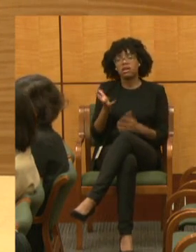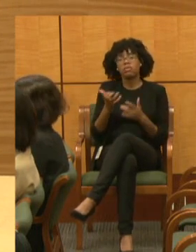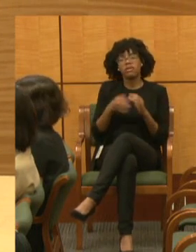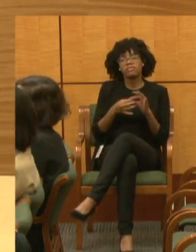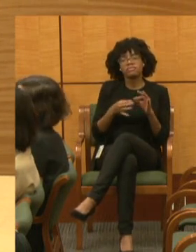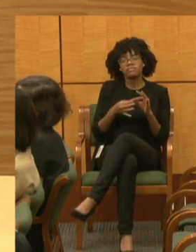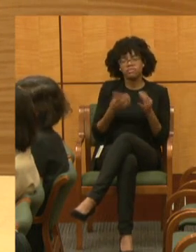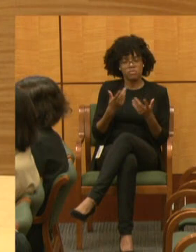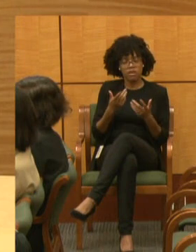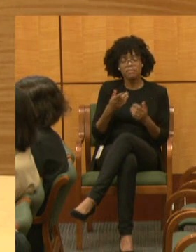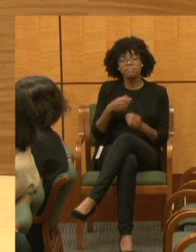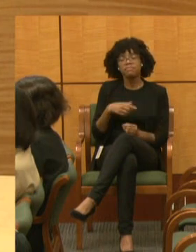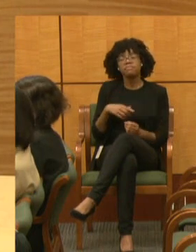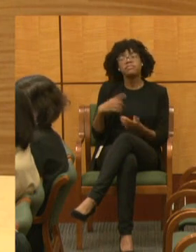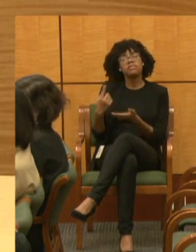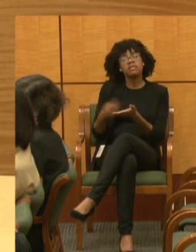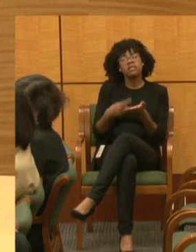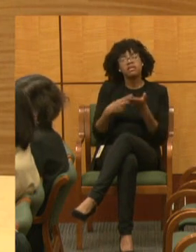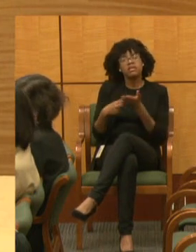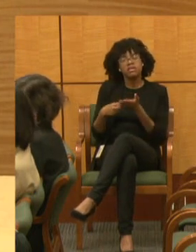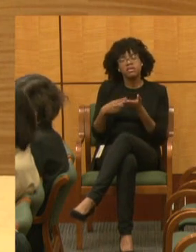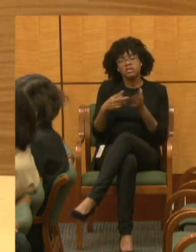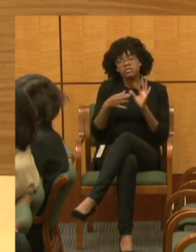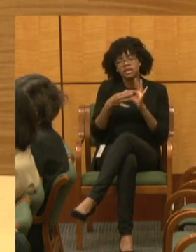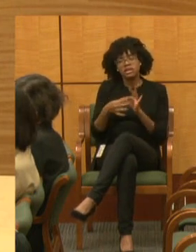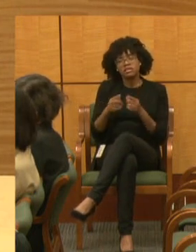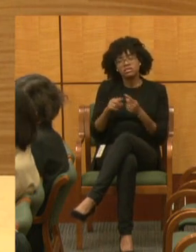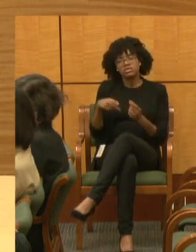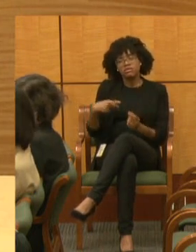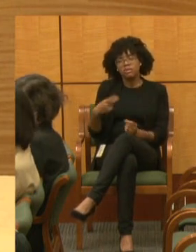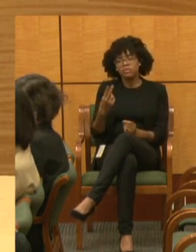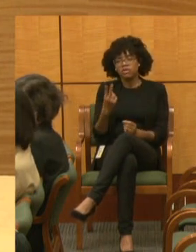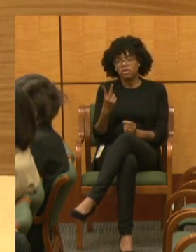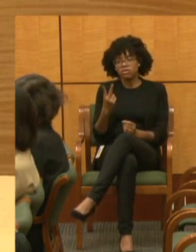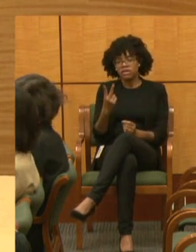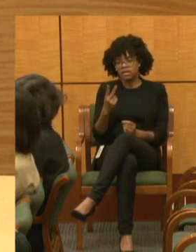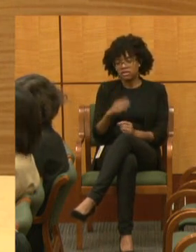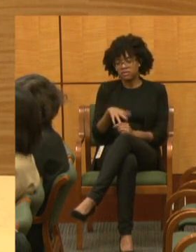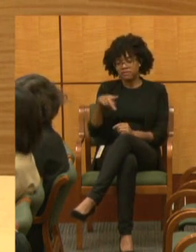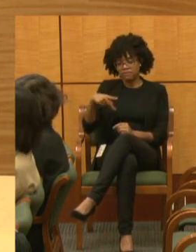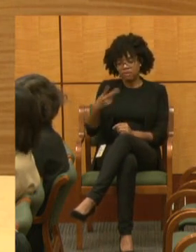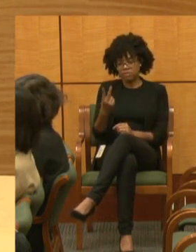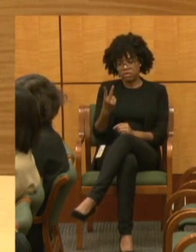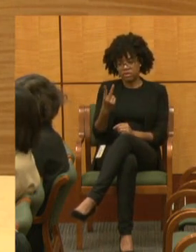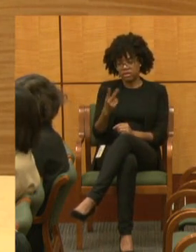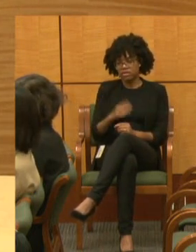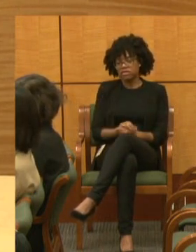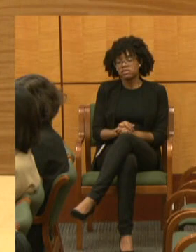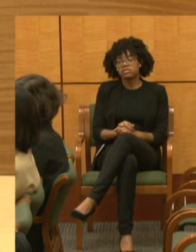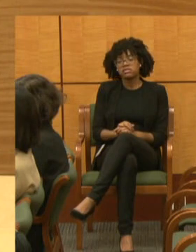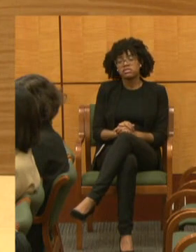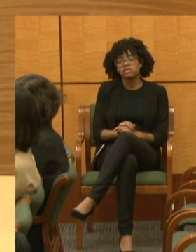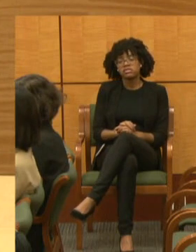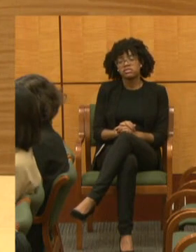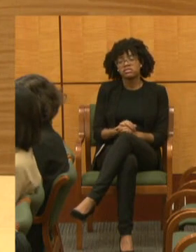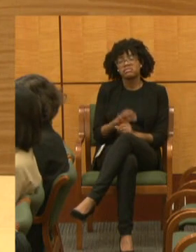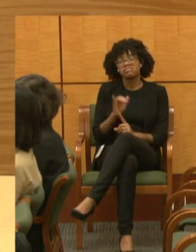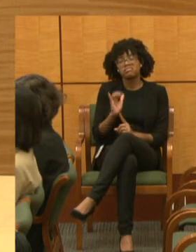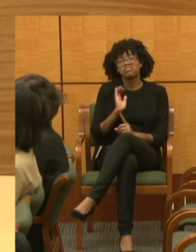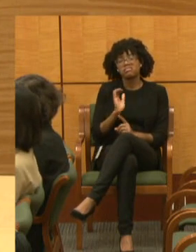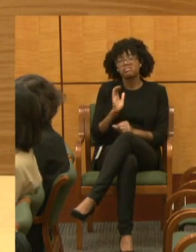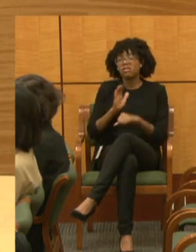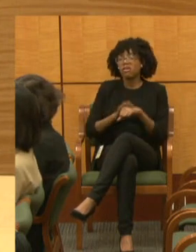also discussion around pharmacokinetics, and these are great questions. You know, some of the things that we've done on the formulation